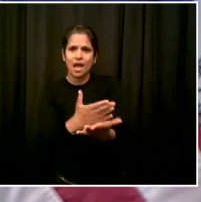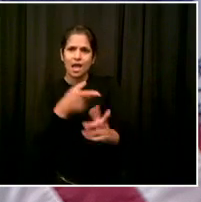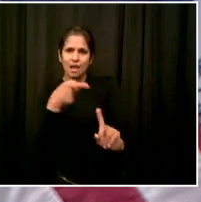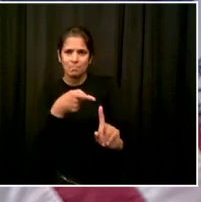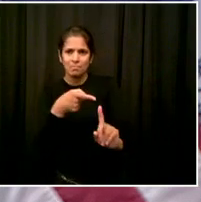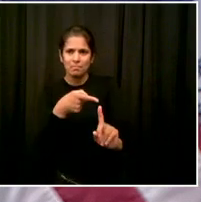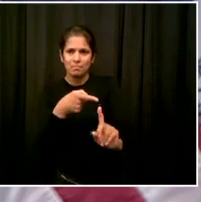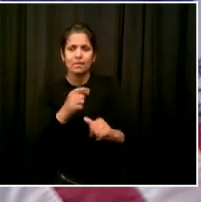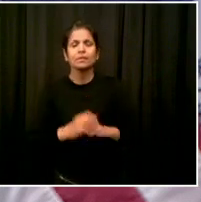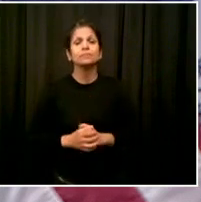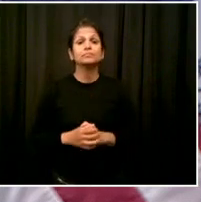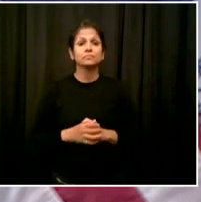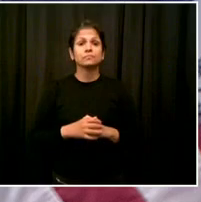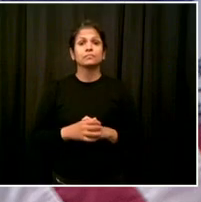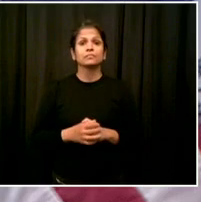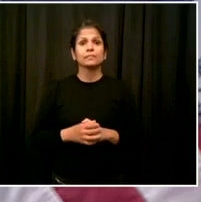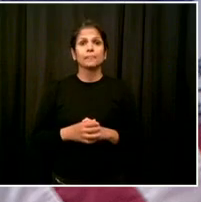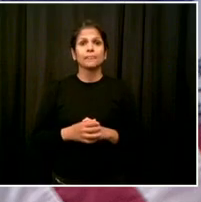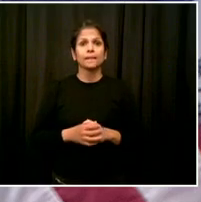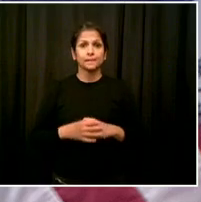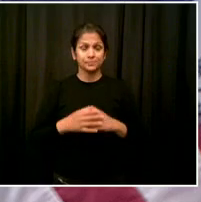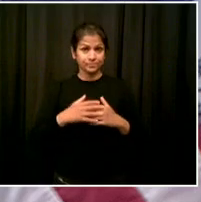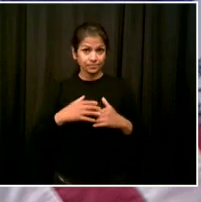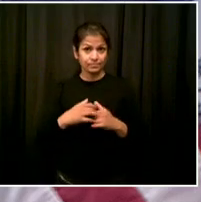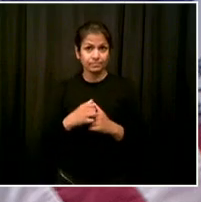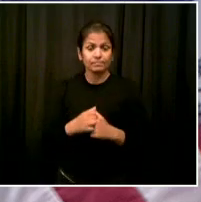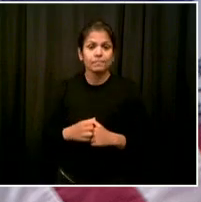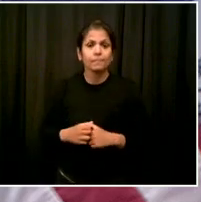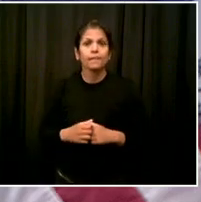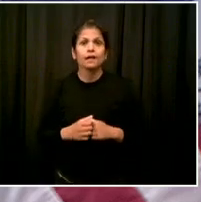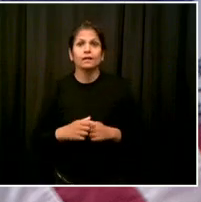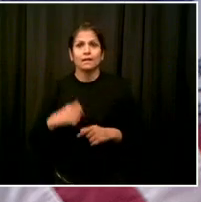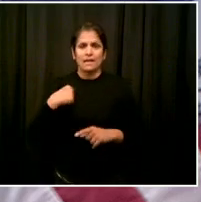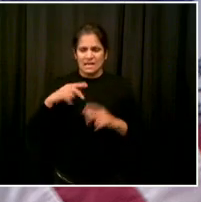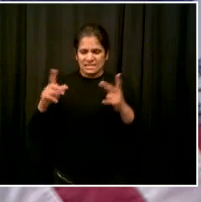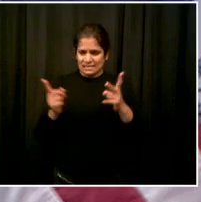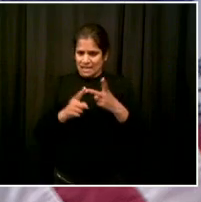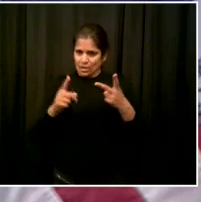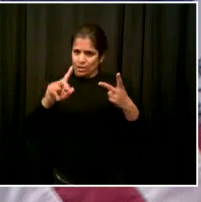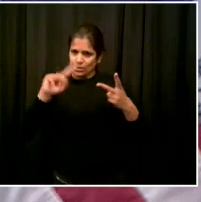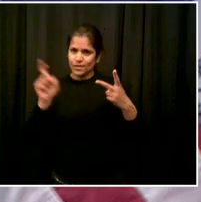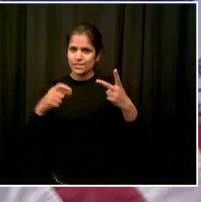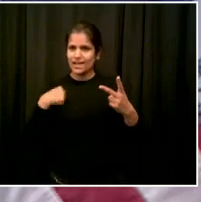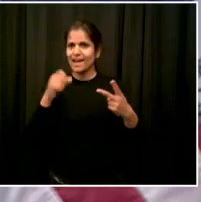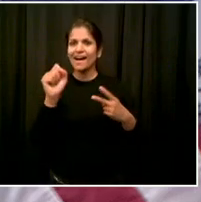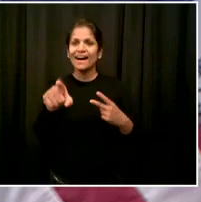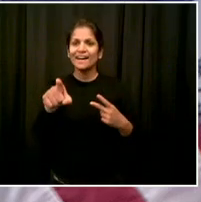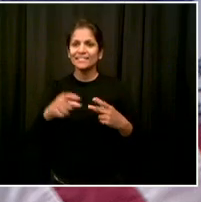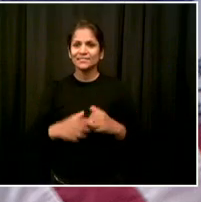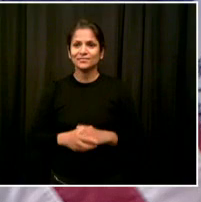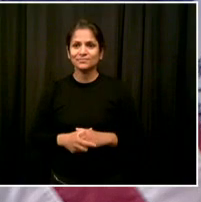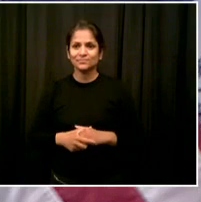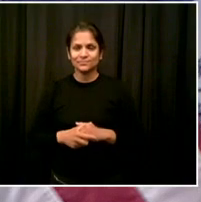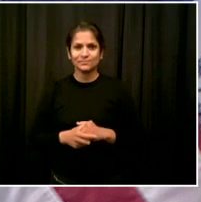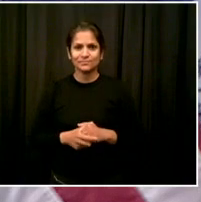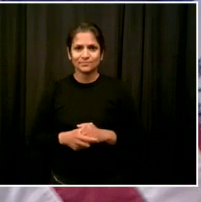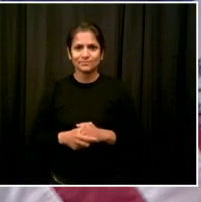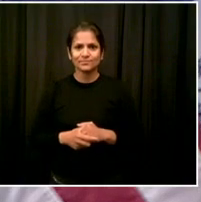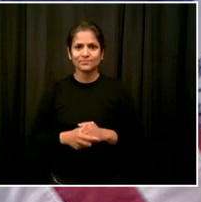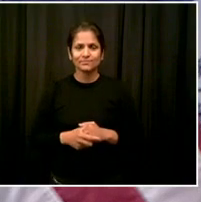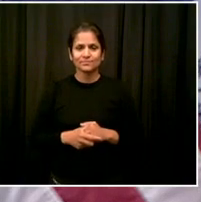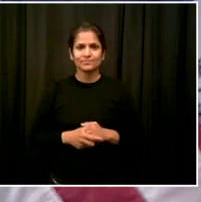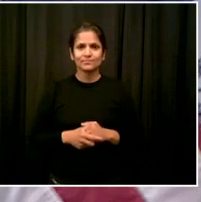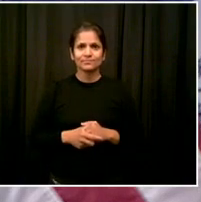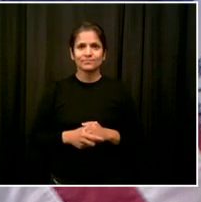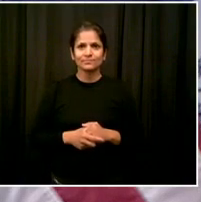Juliet, did you have a... All right, I do have it. Yes, I have a second question. Go ahead. For the mayor. Mr. Mayor,